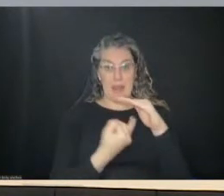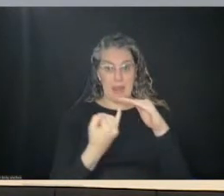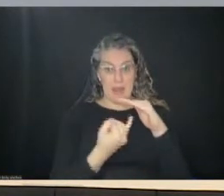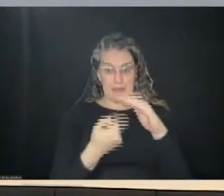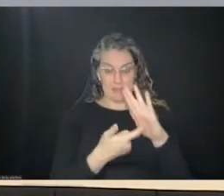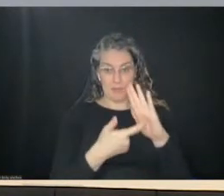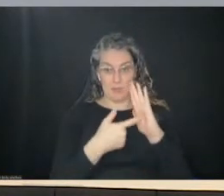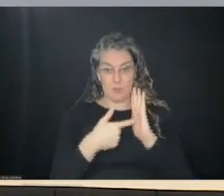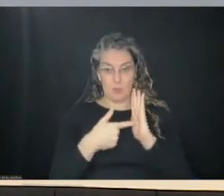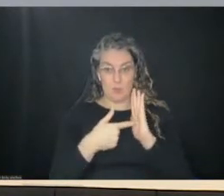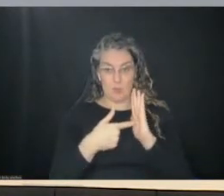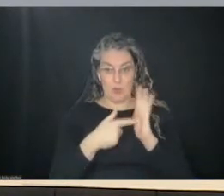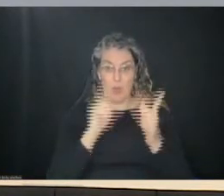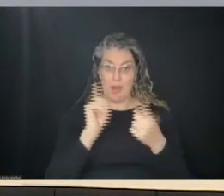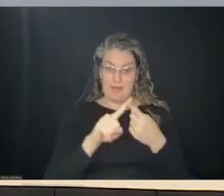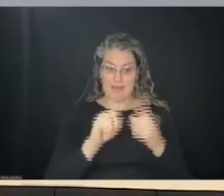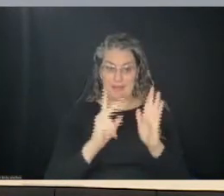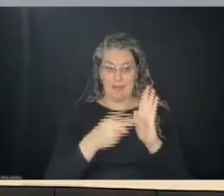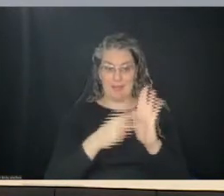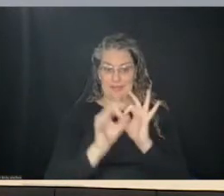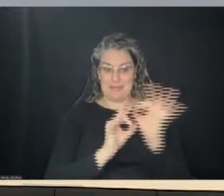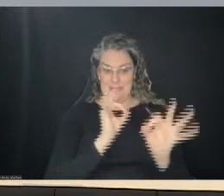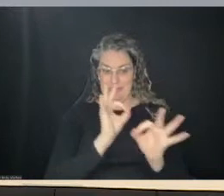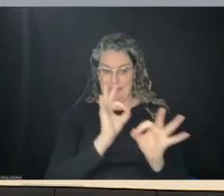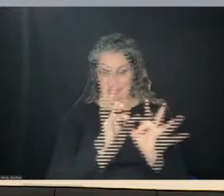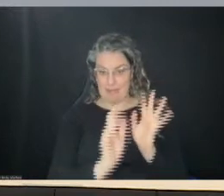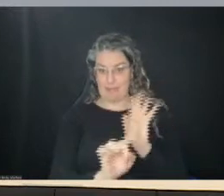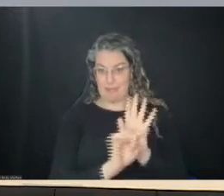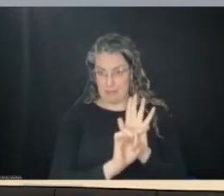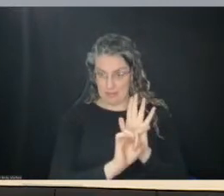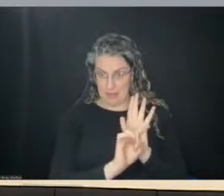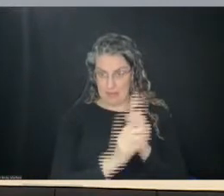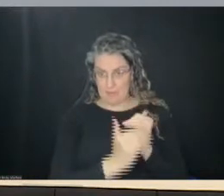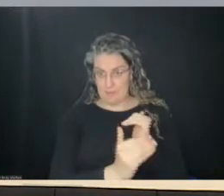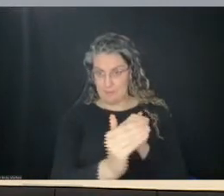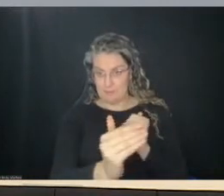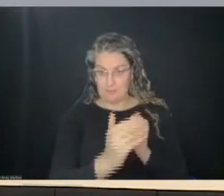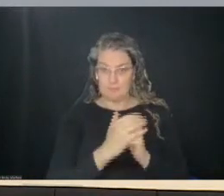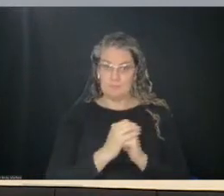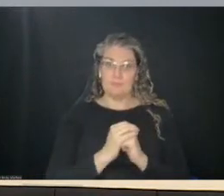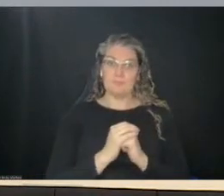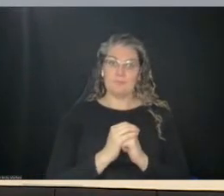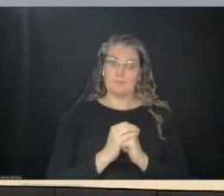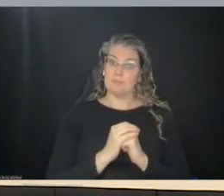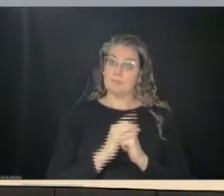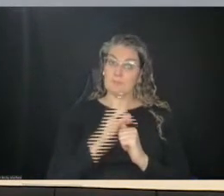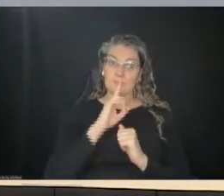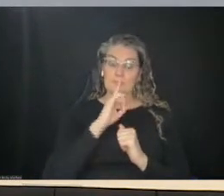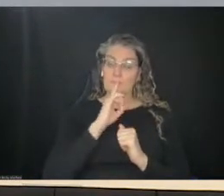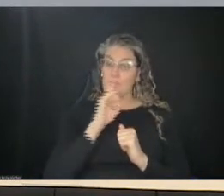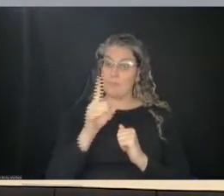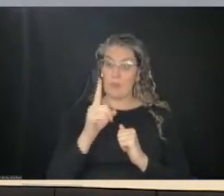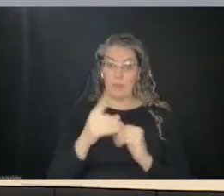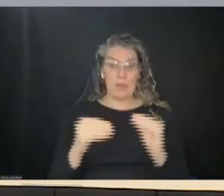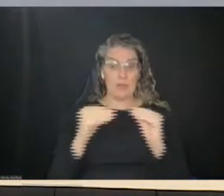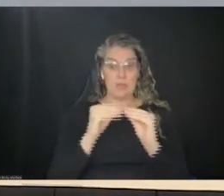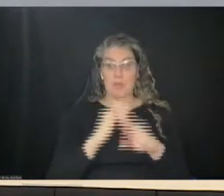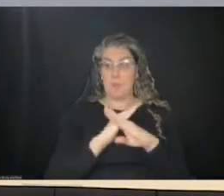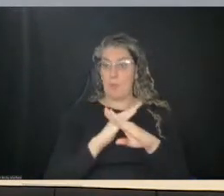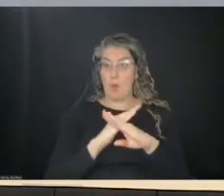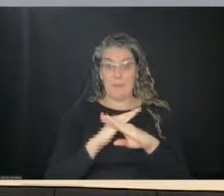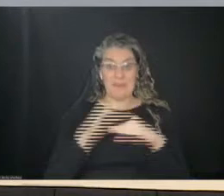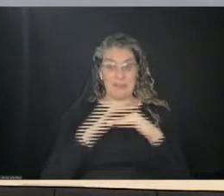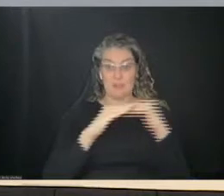test comes back. And I think it's one more layer. We've talked about the fact that we're able to do some of this